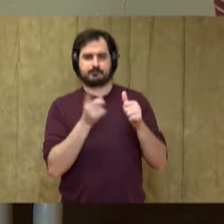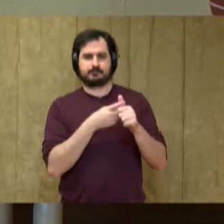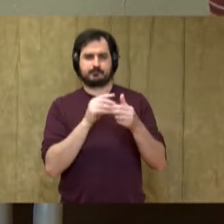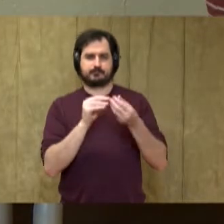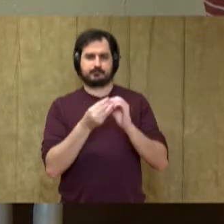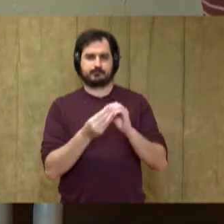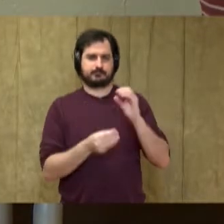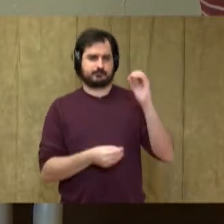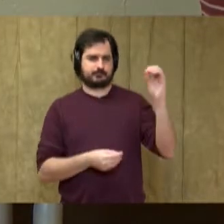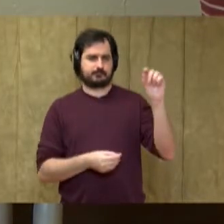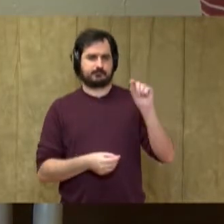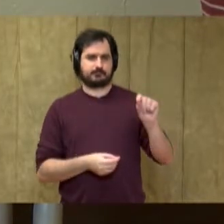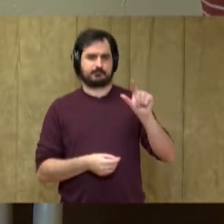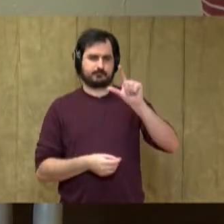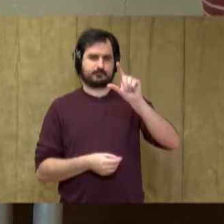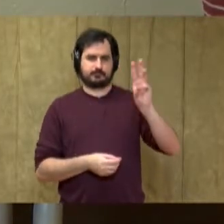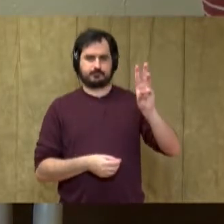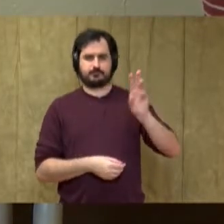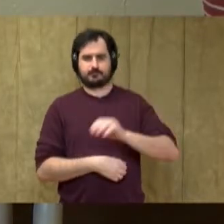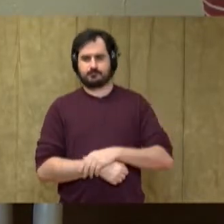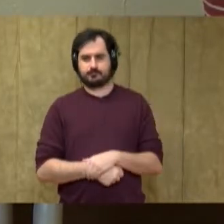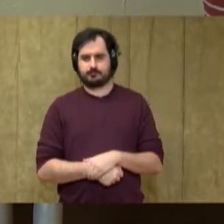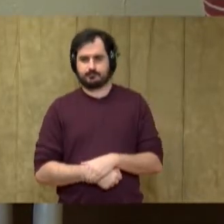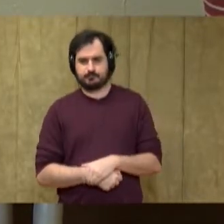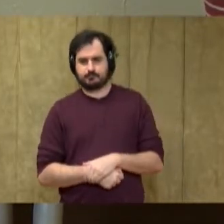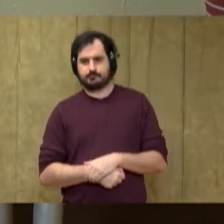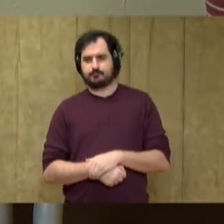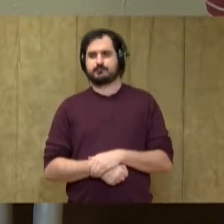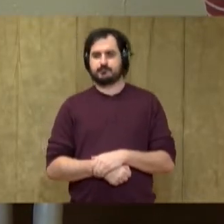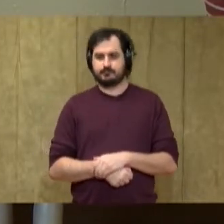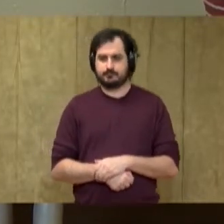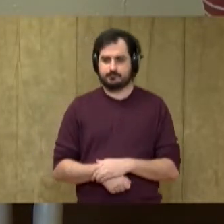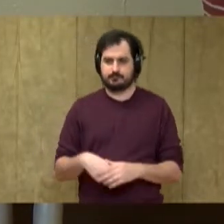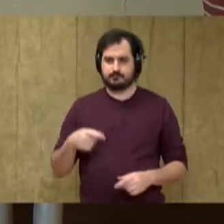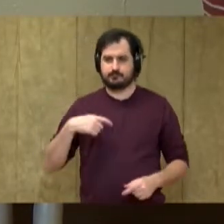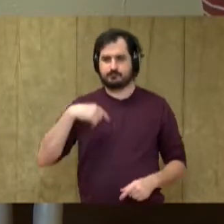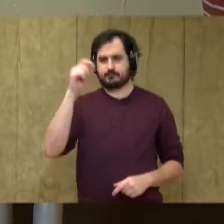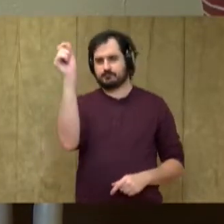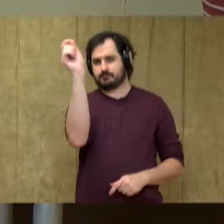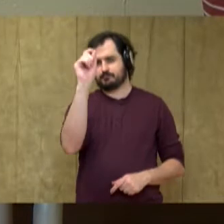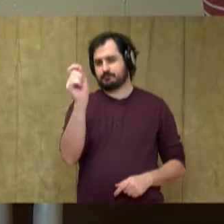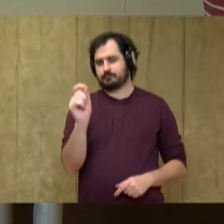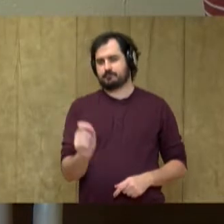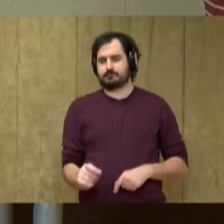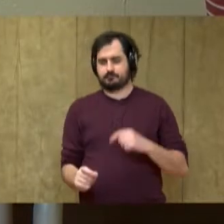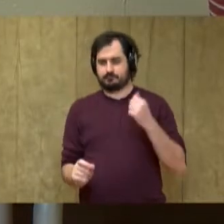hundredths. So I'm going to draw, there's 10 hundredths,